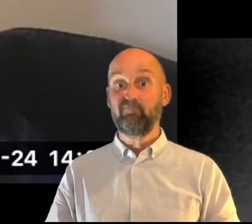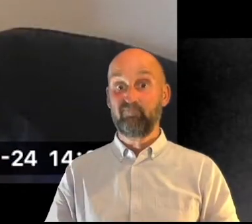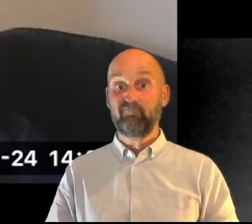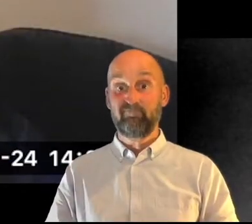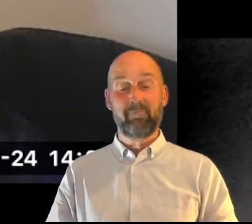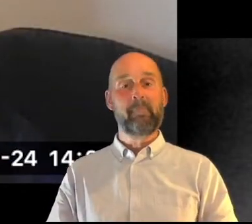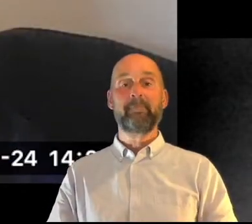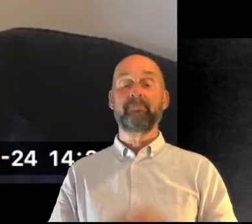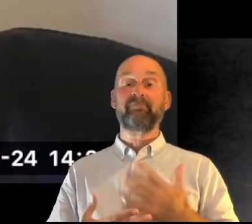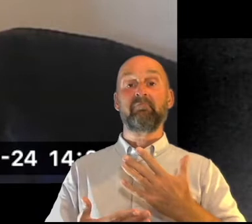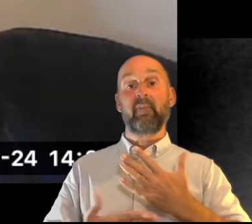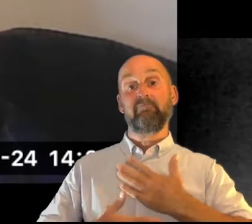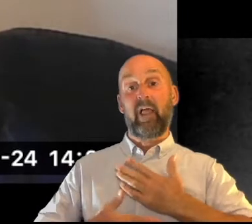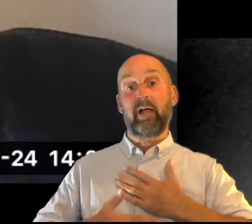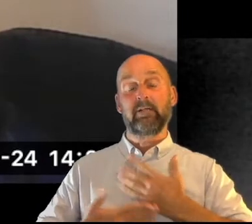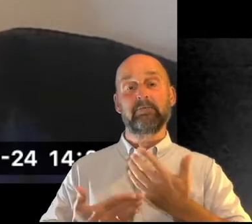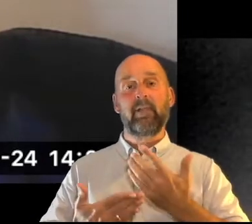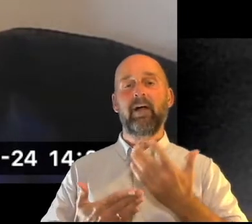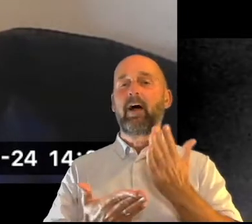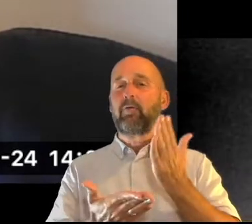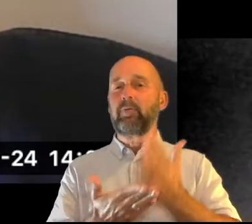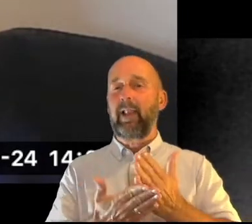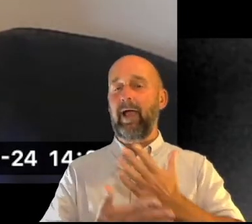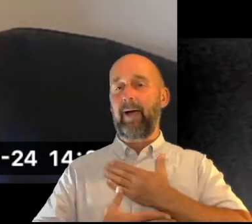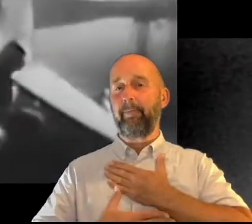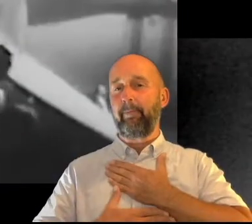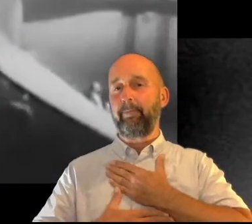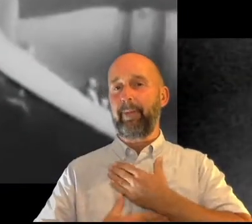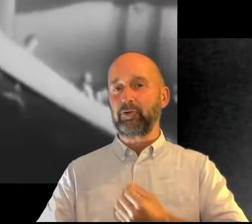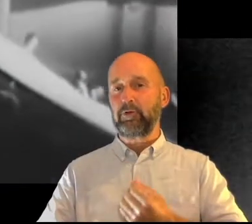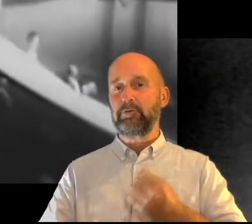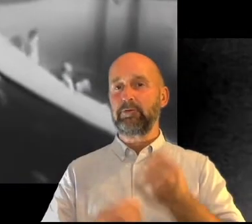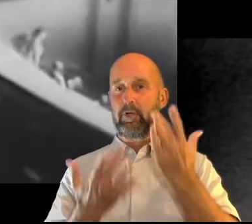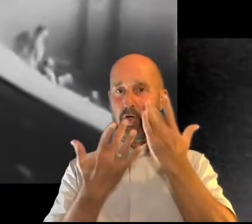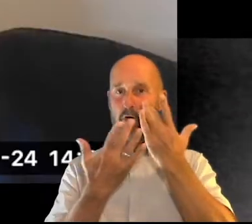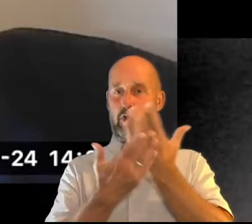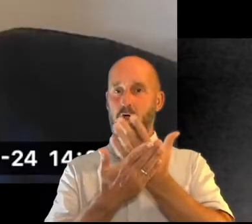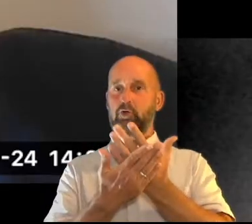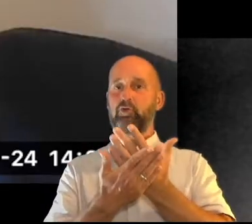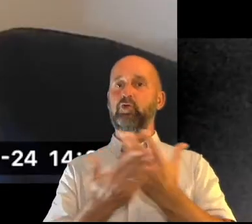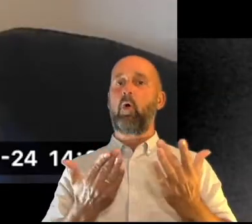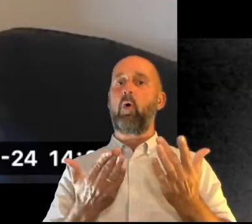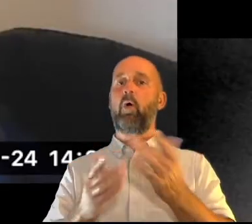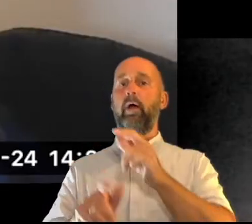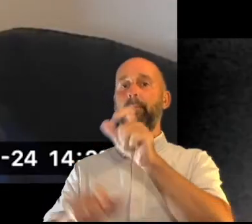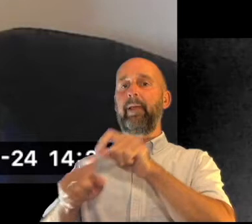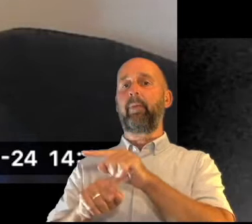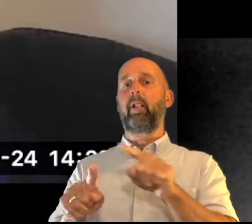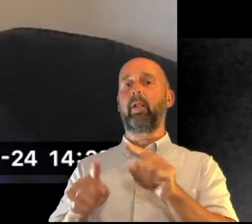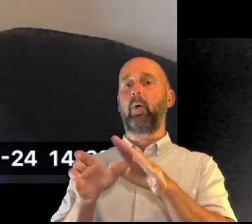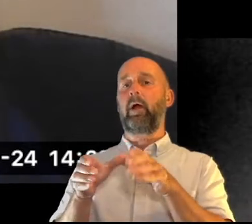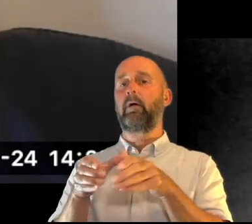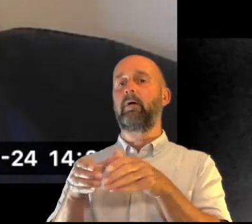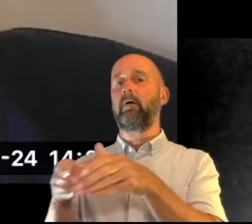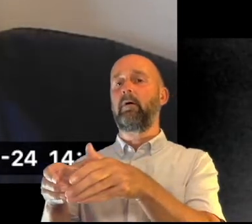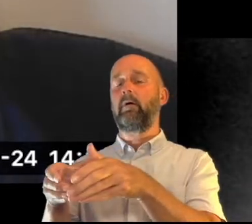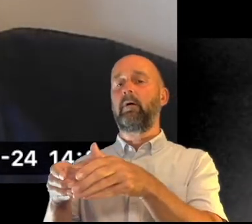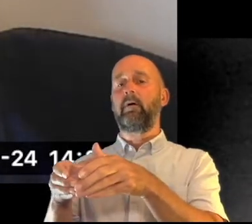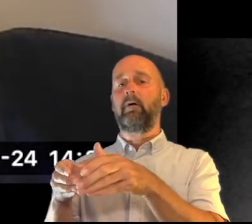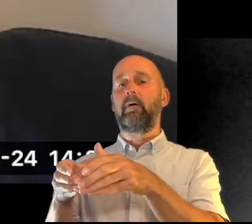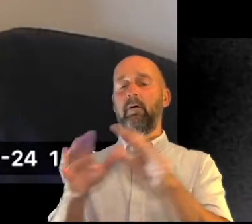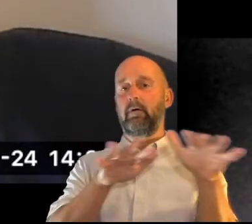I'd like to, what I really am passionate about is showing voices that aren't listened to all the time, so